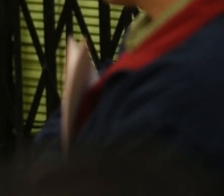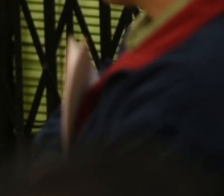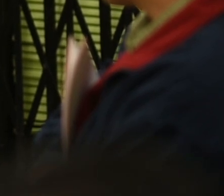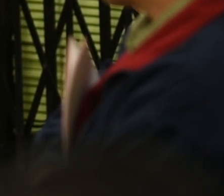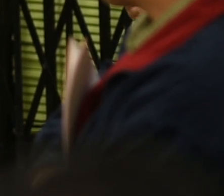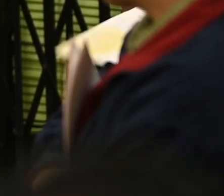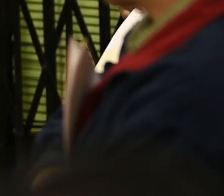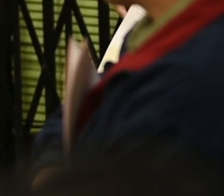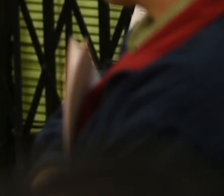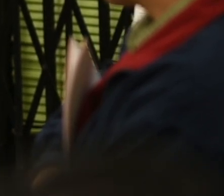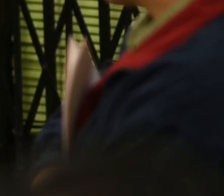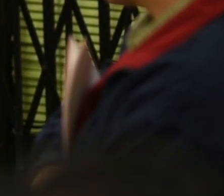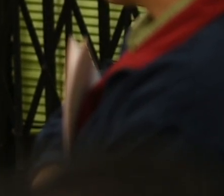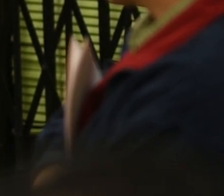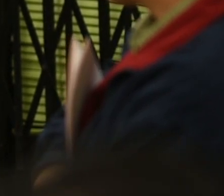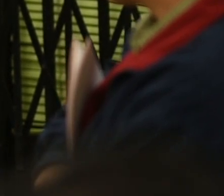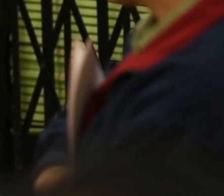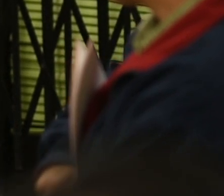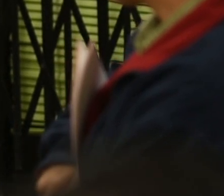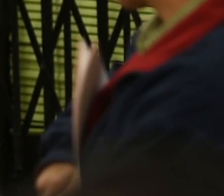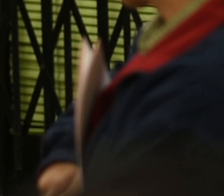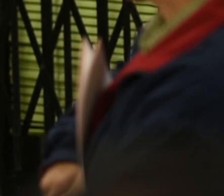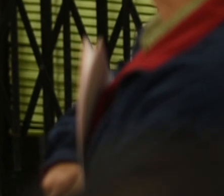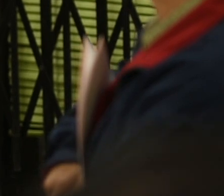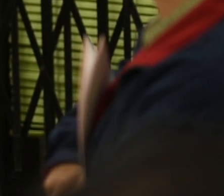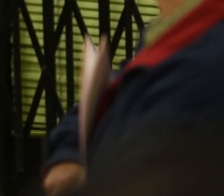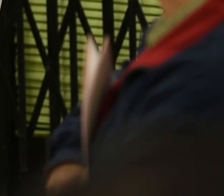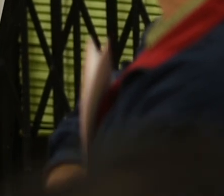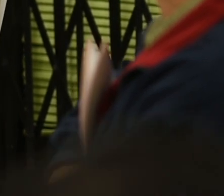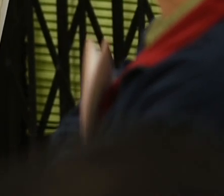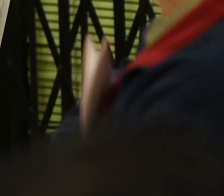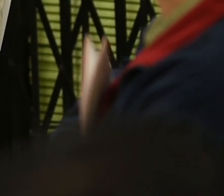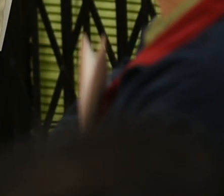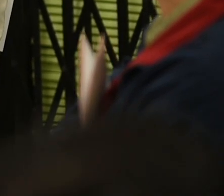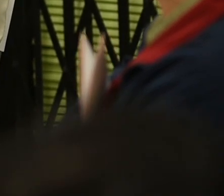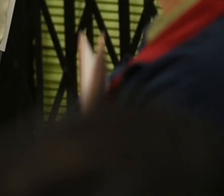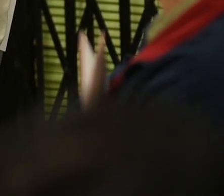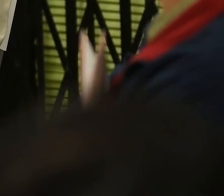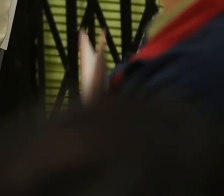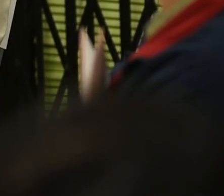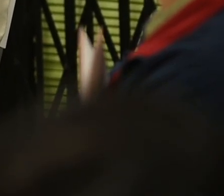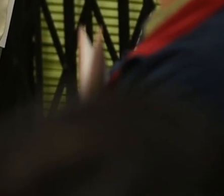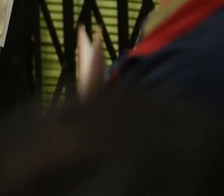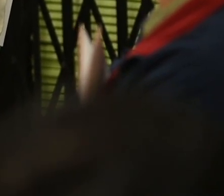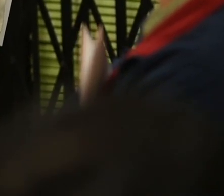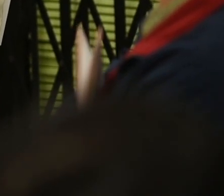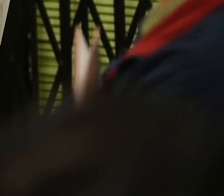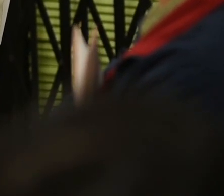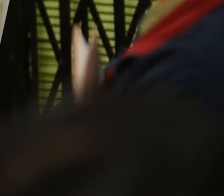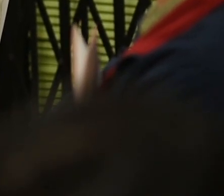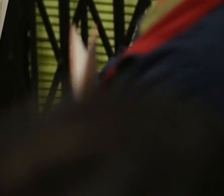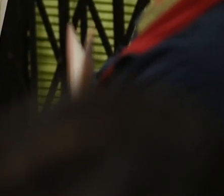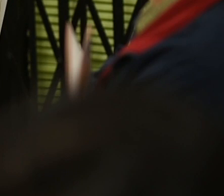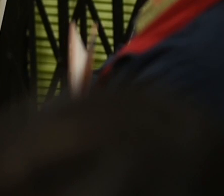then internally in terms of really building bridges to not necessarily just being a monetary resource, but how people can